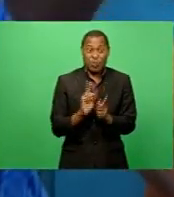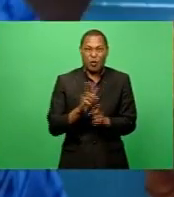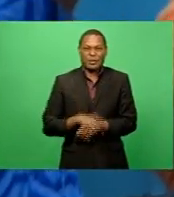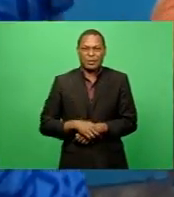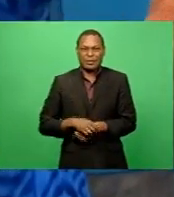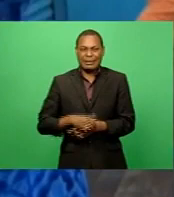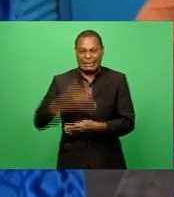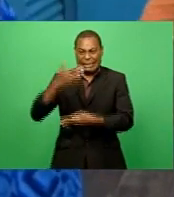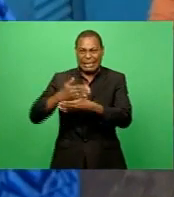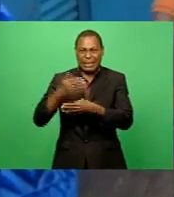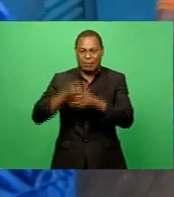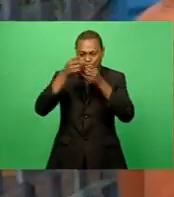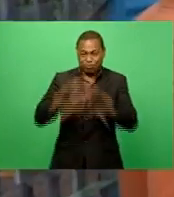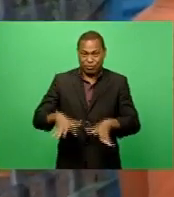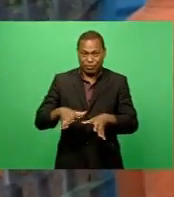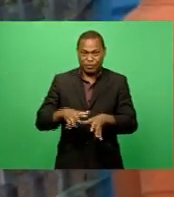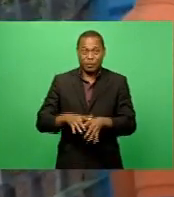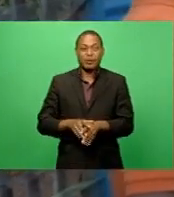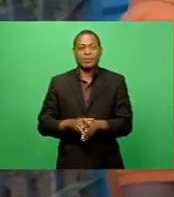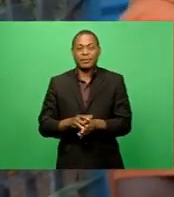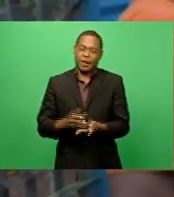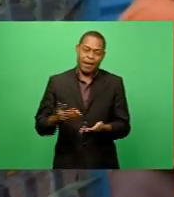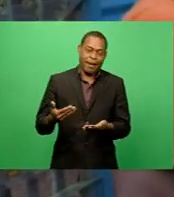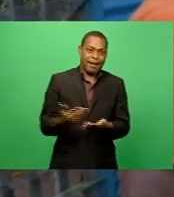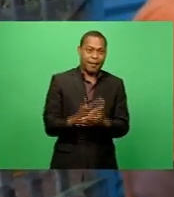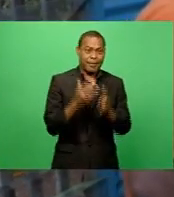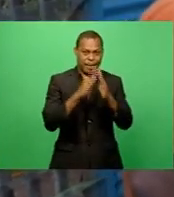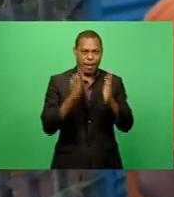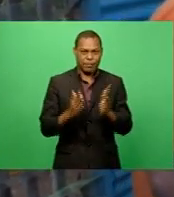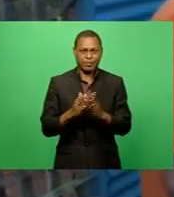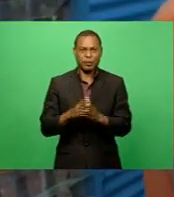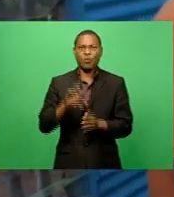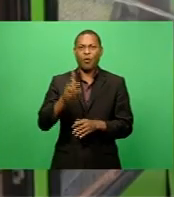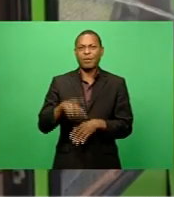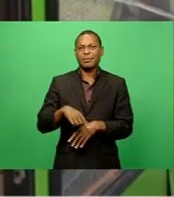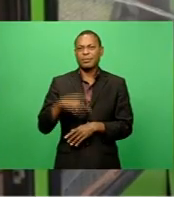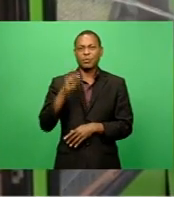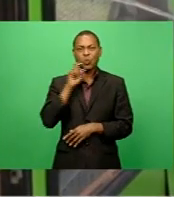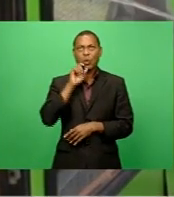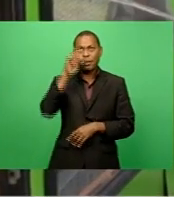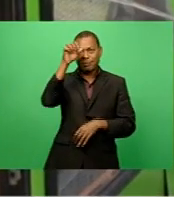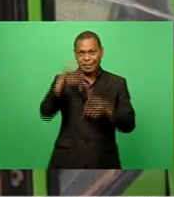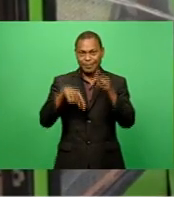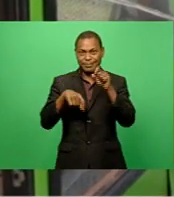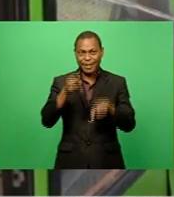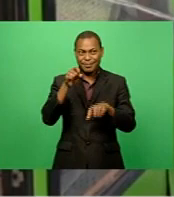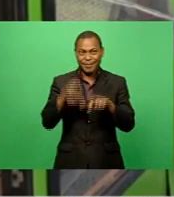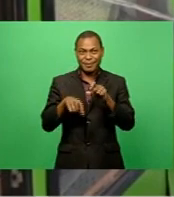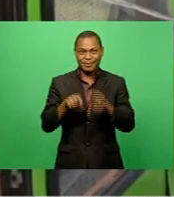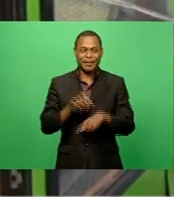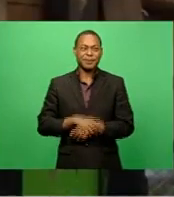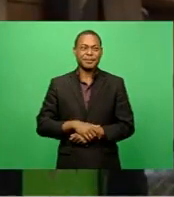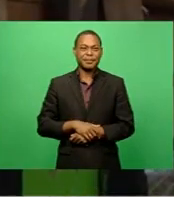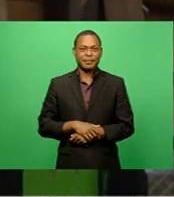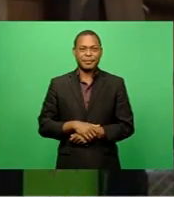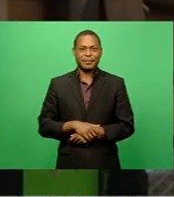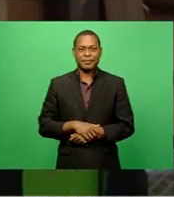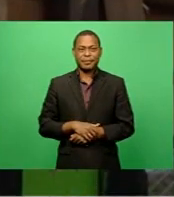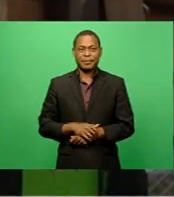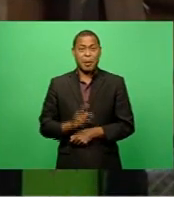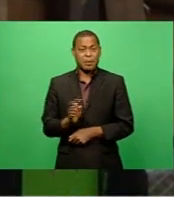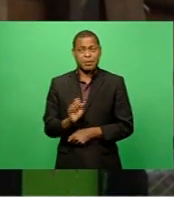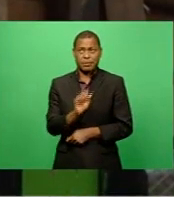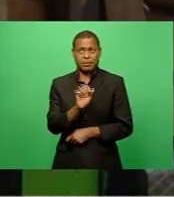smashed. We took shelter at his home and his house started leaking. Prasad says it was terrifying as they had